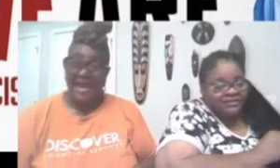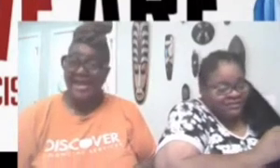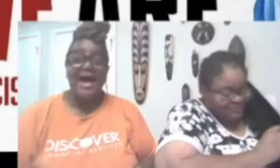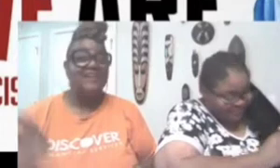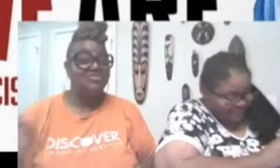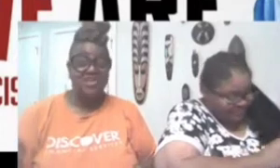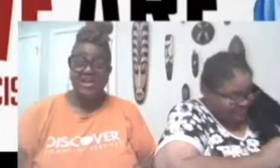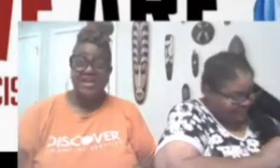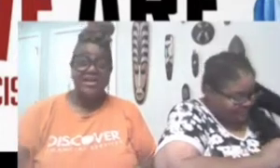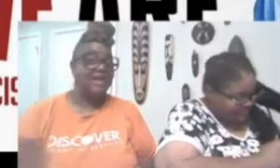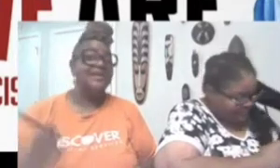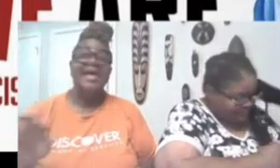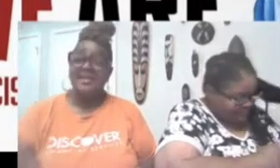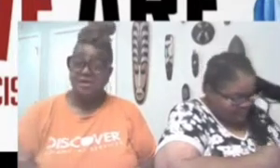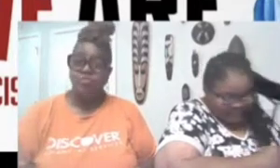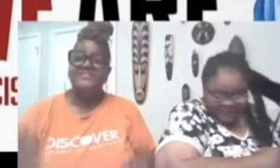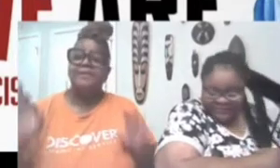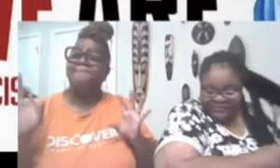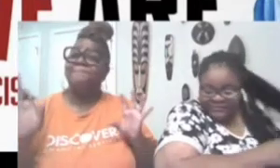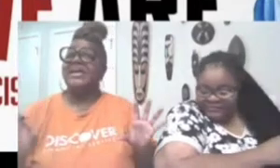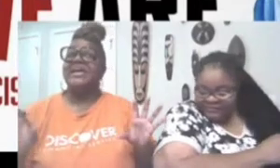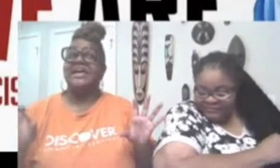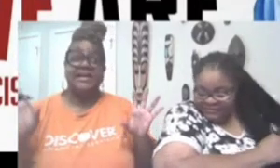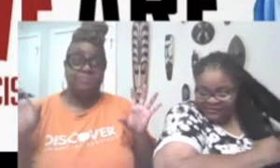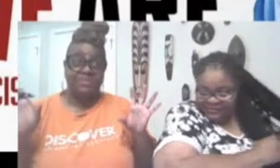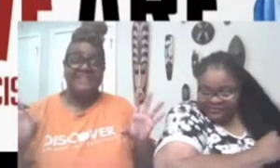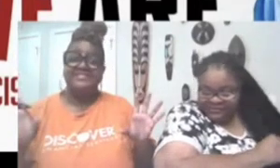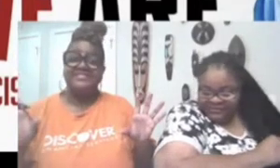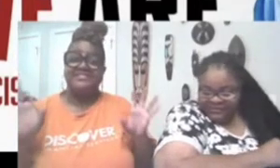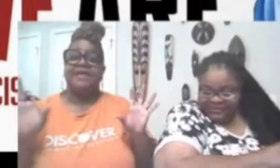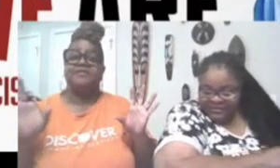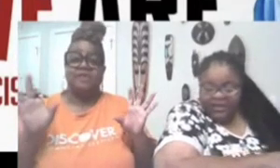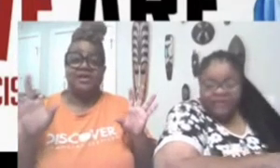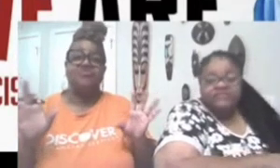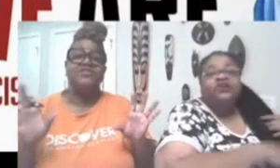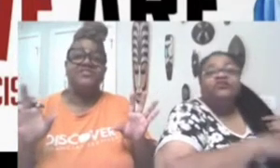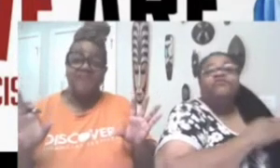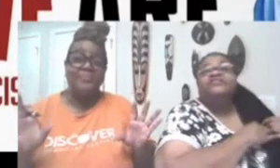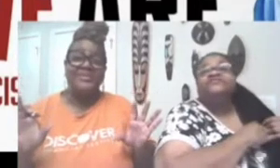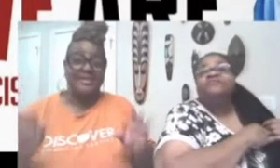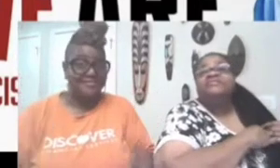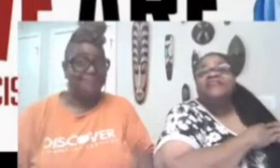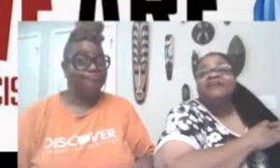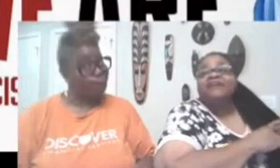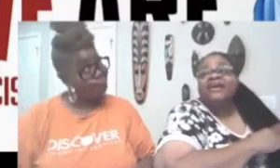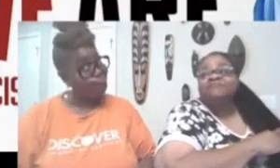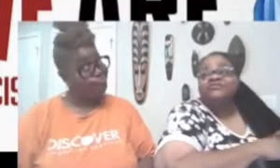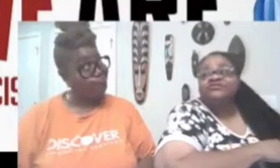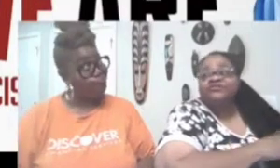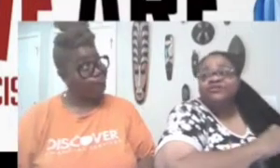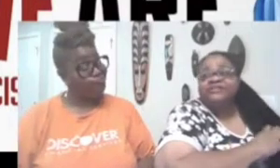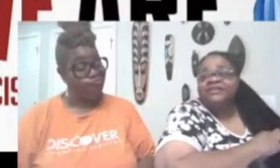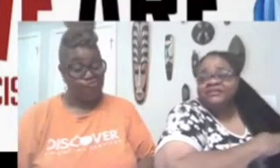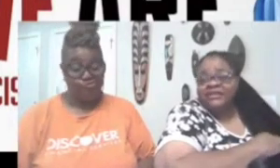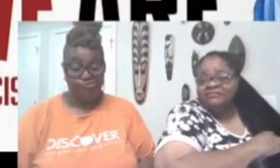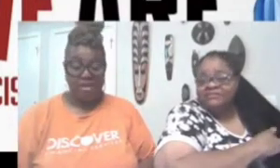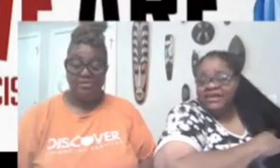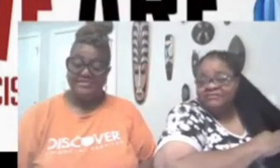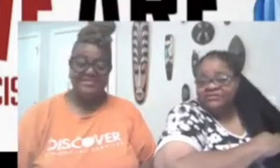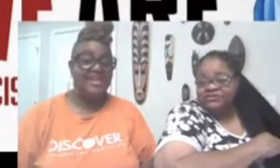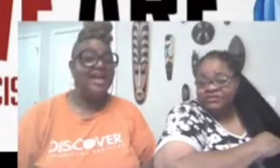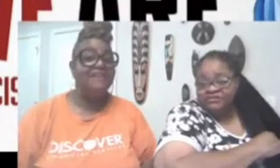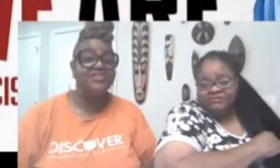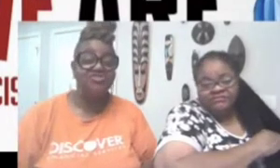said AIG and Aetna was the big places that the insurance companies. ones from the South came to New York to get their